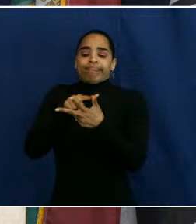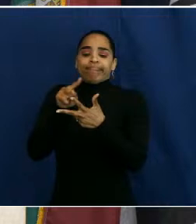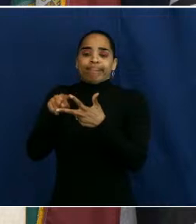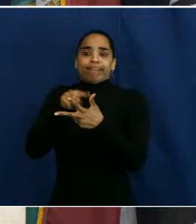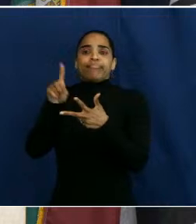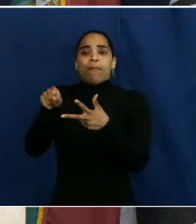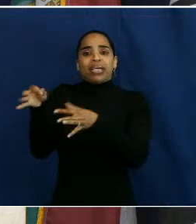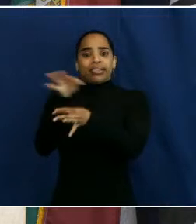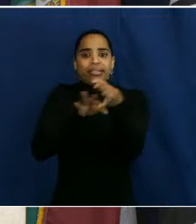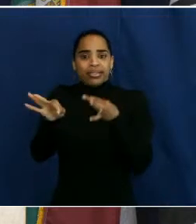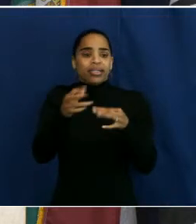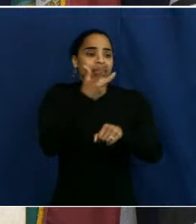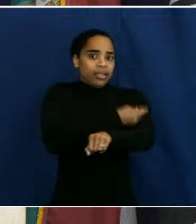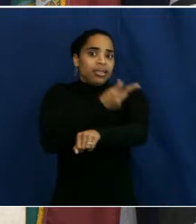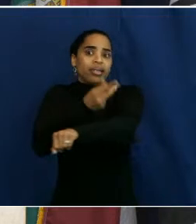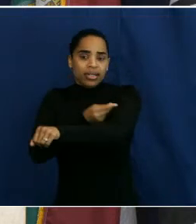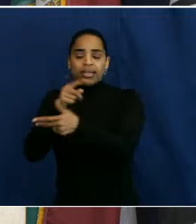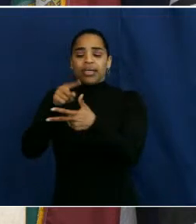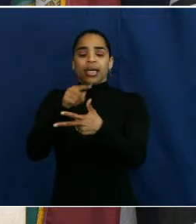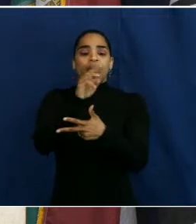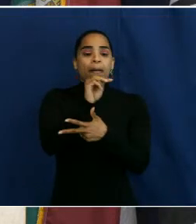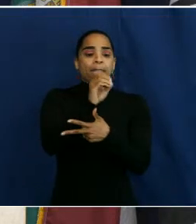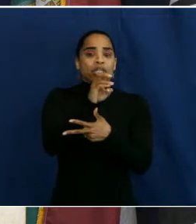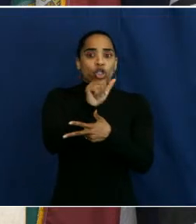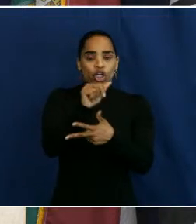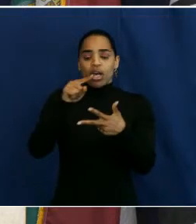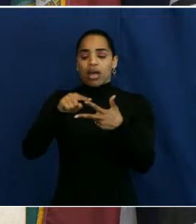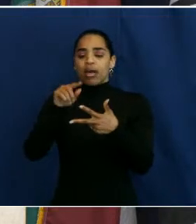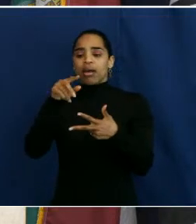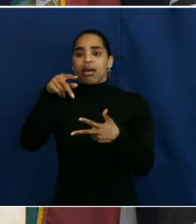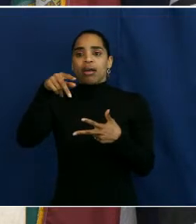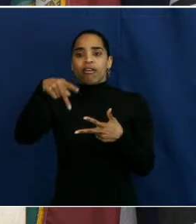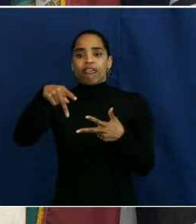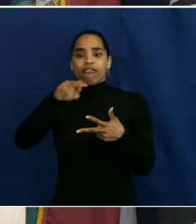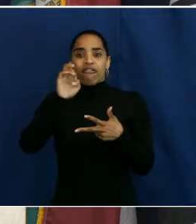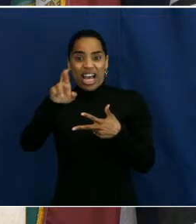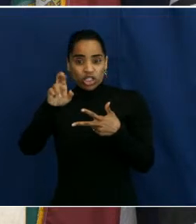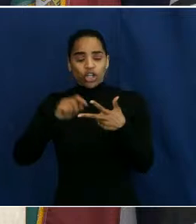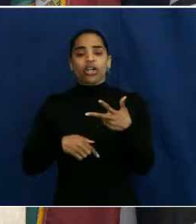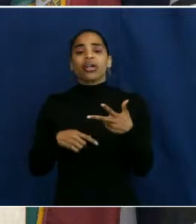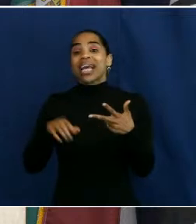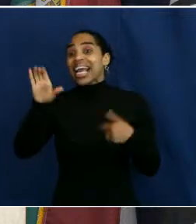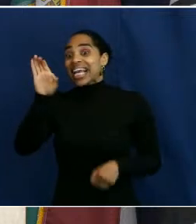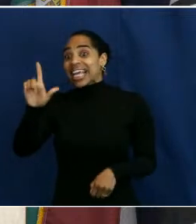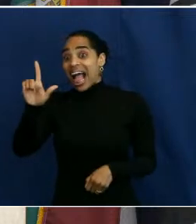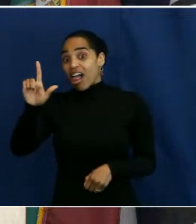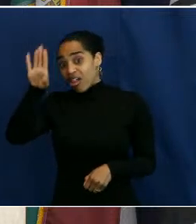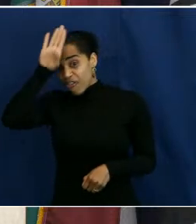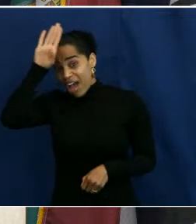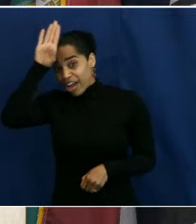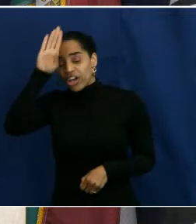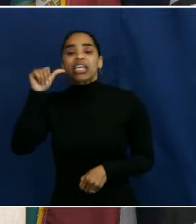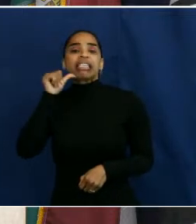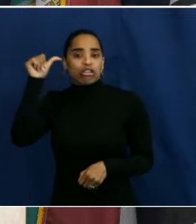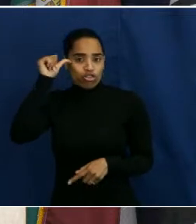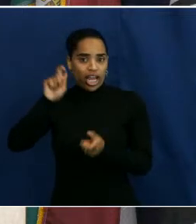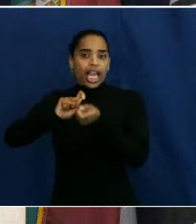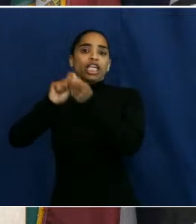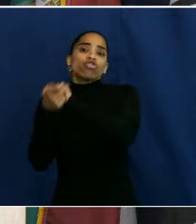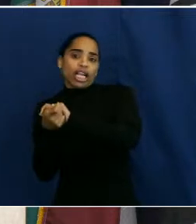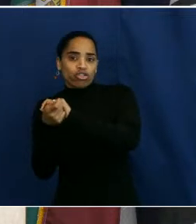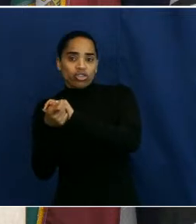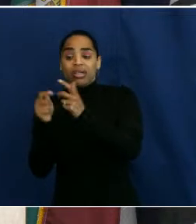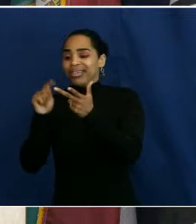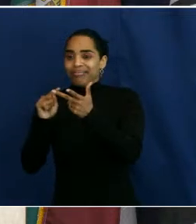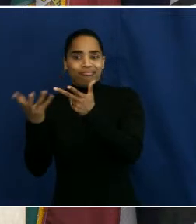Pfizer or Moderna, and they will be resuming on Friday. CAL FIRE moved already yesterday to sub in